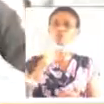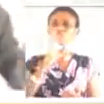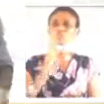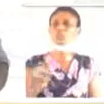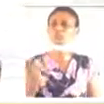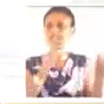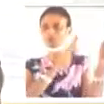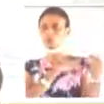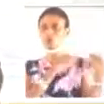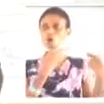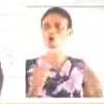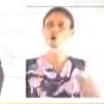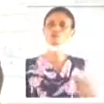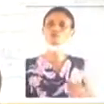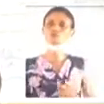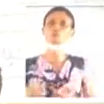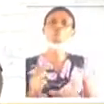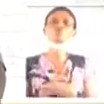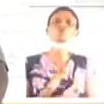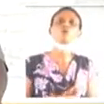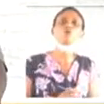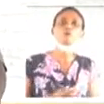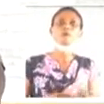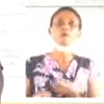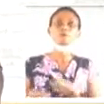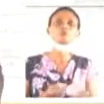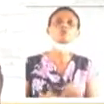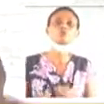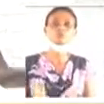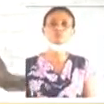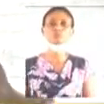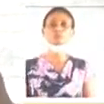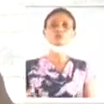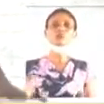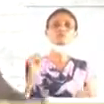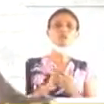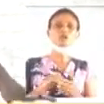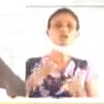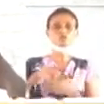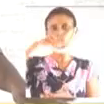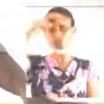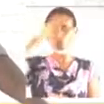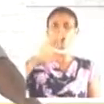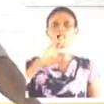Most often than not, we don't have such clubs in school to organize